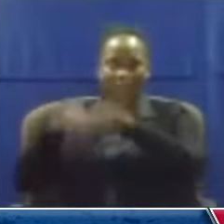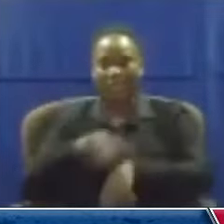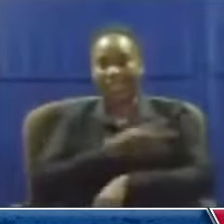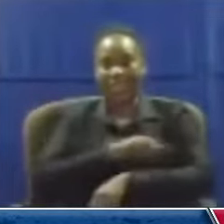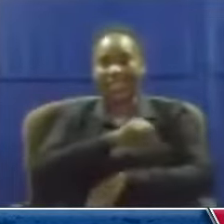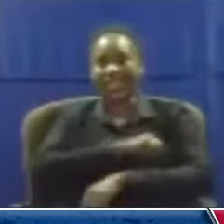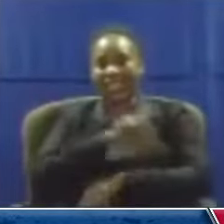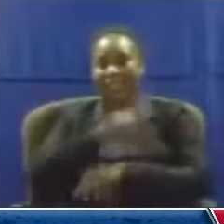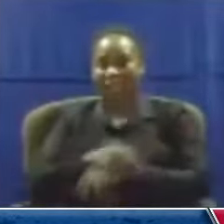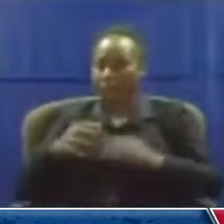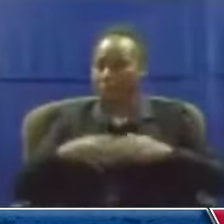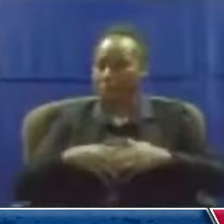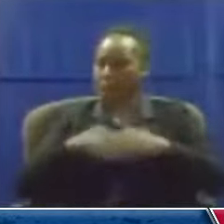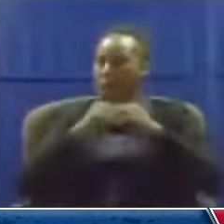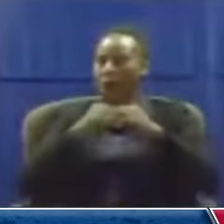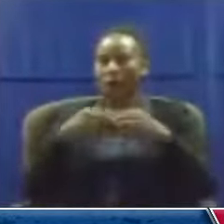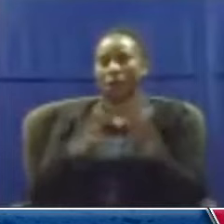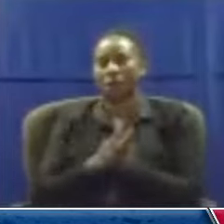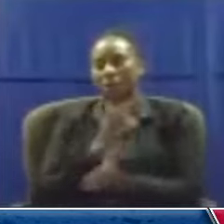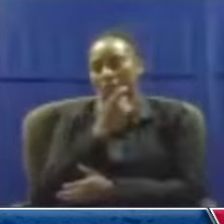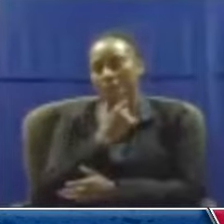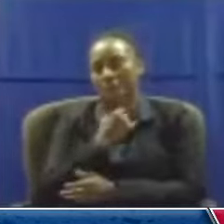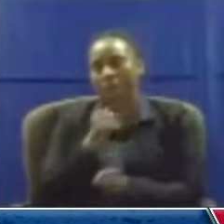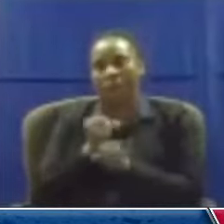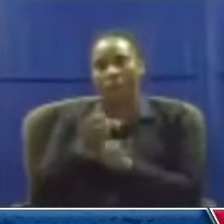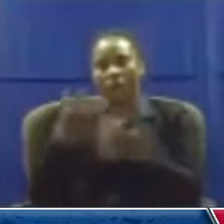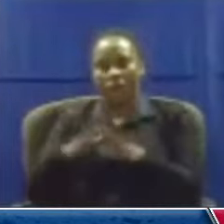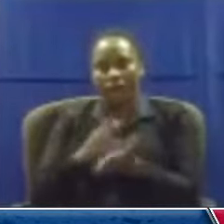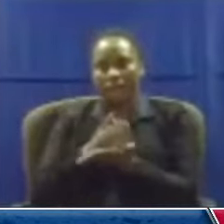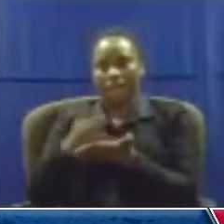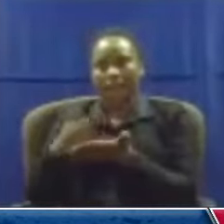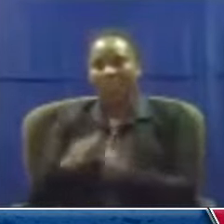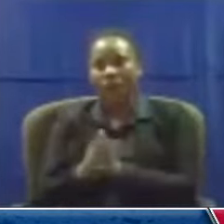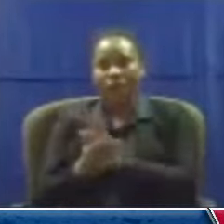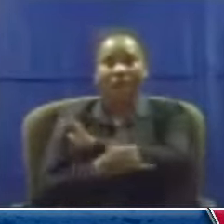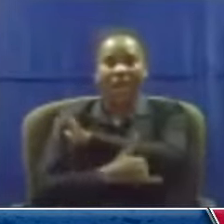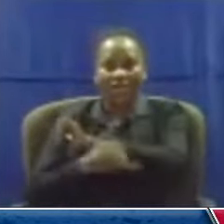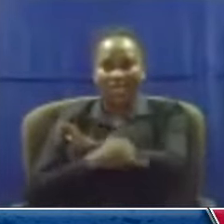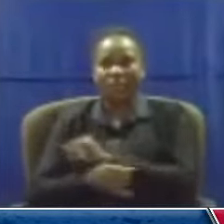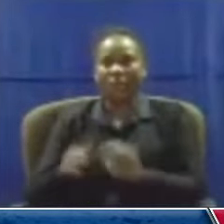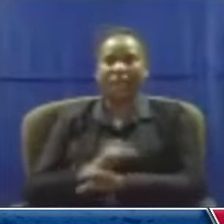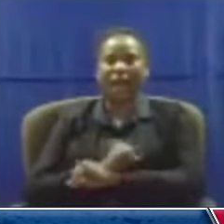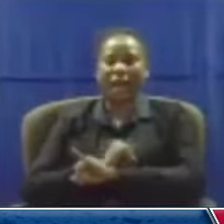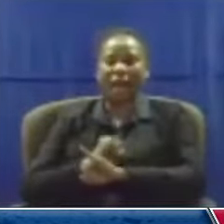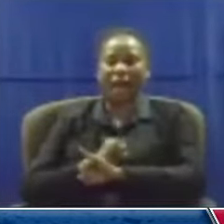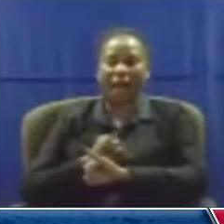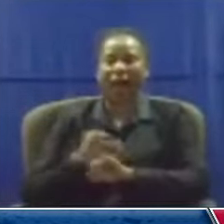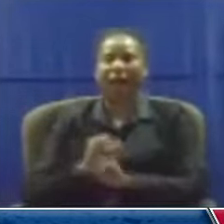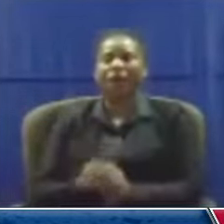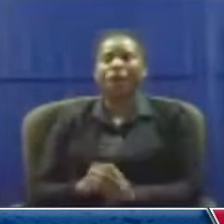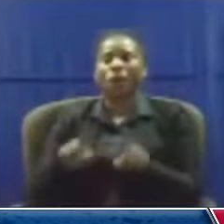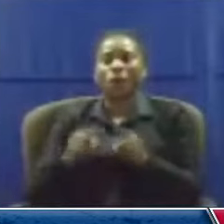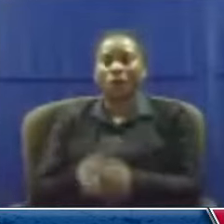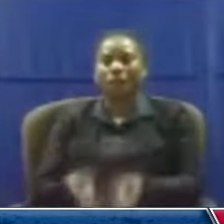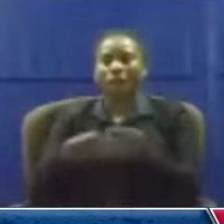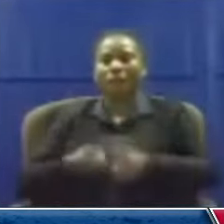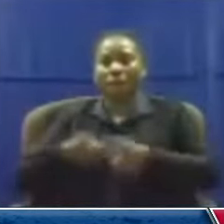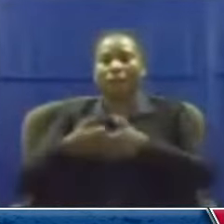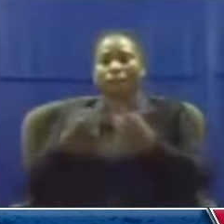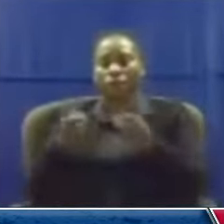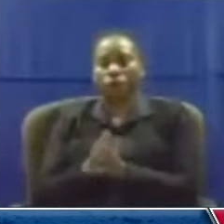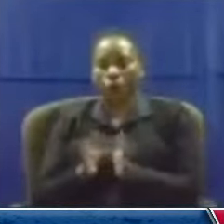immense misery to a part of the country that was already reeling and battling to recover from the violent riots of last year and